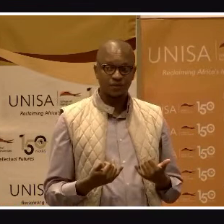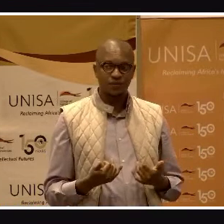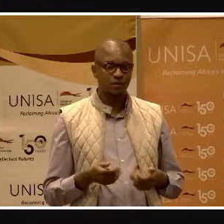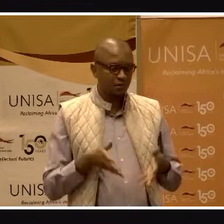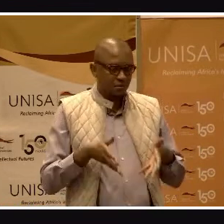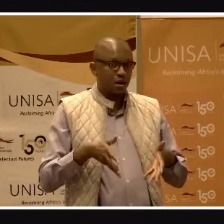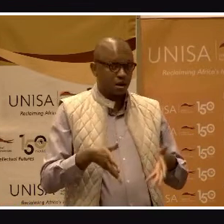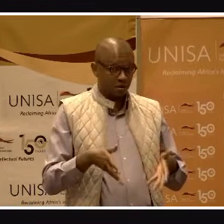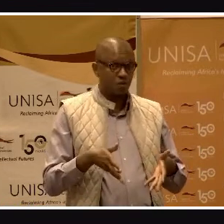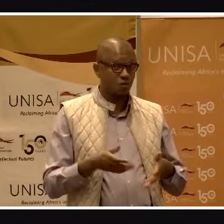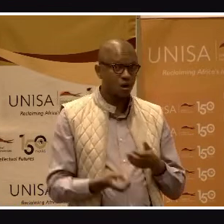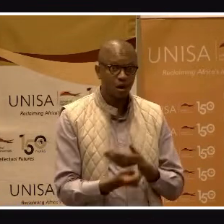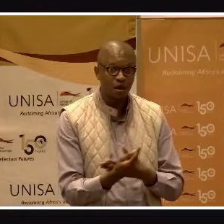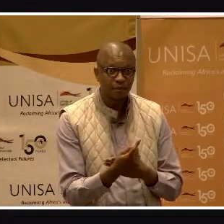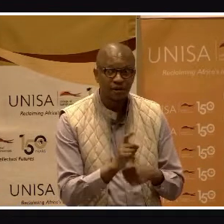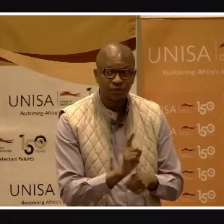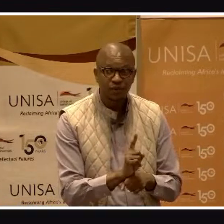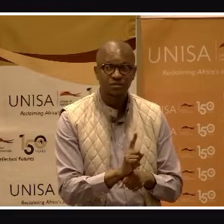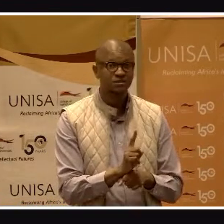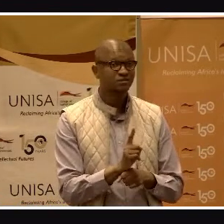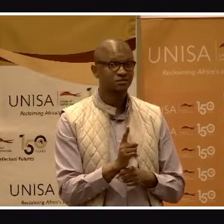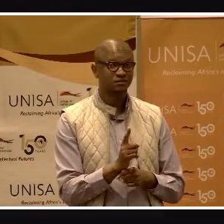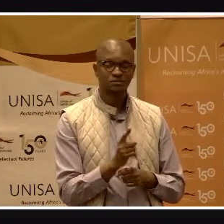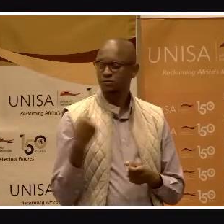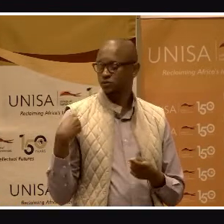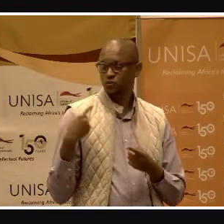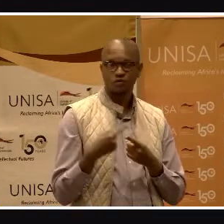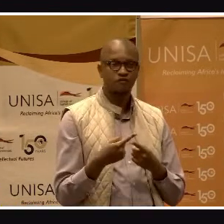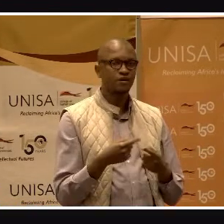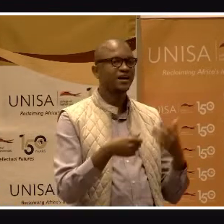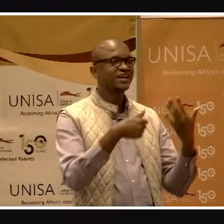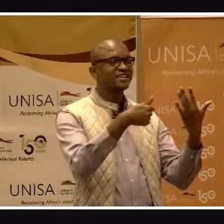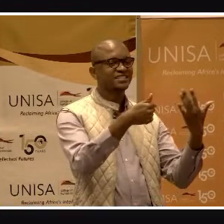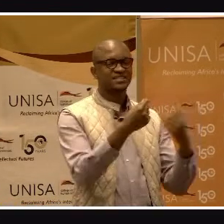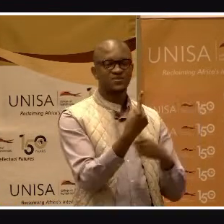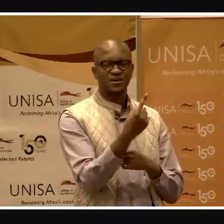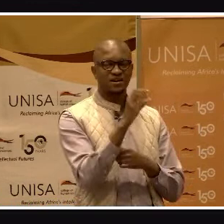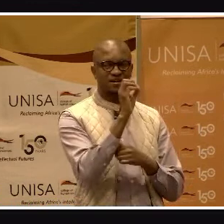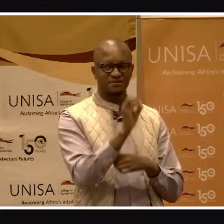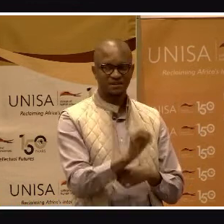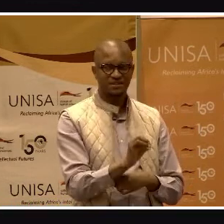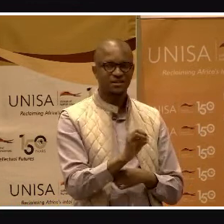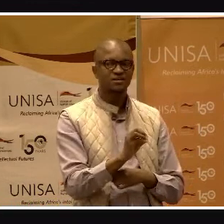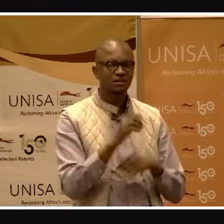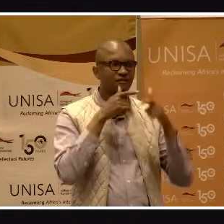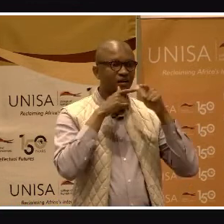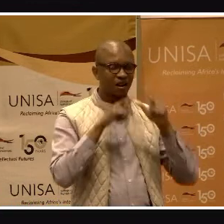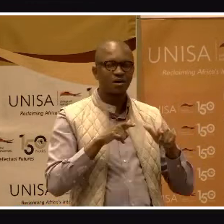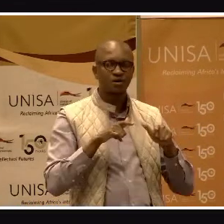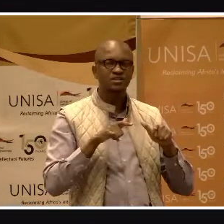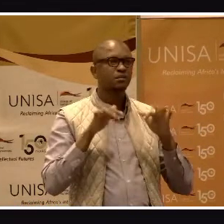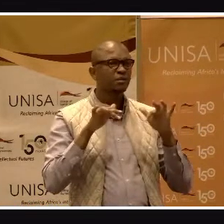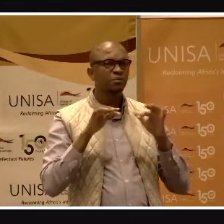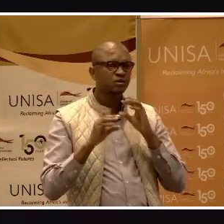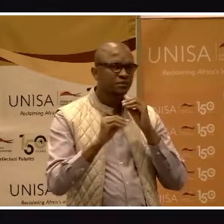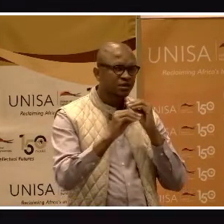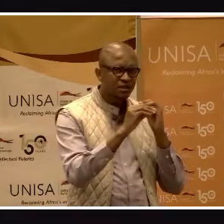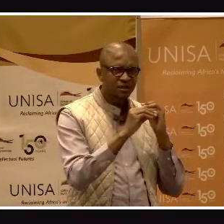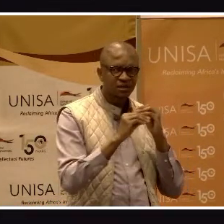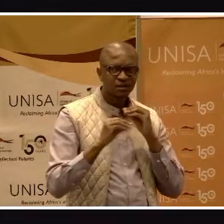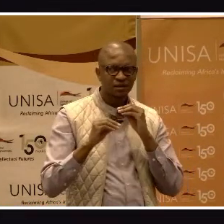to note? All right, today, 61% of the languages that were spoken as first languages